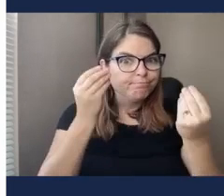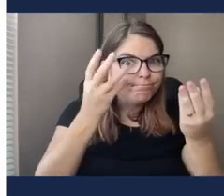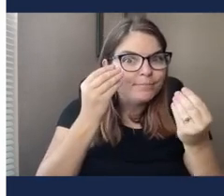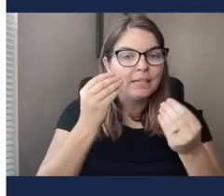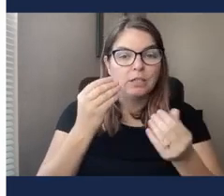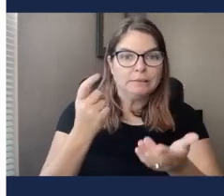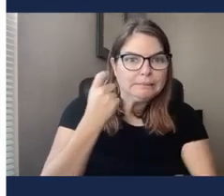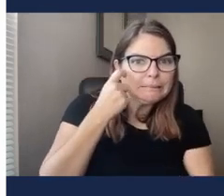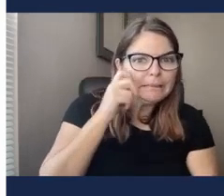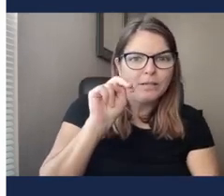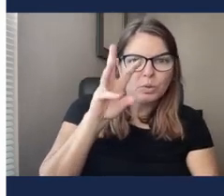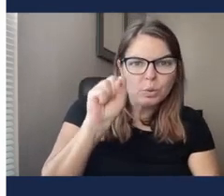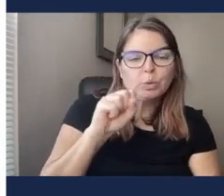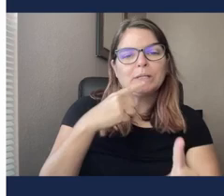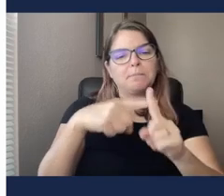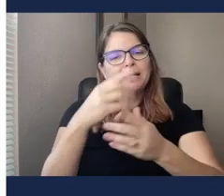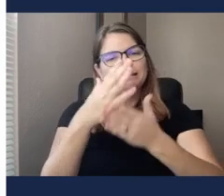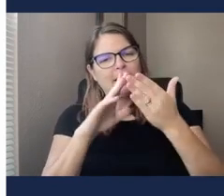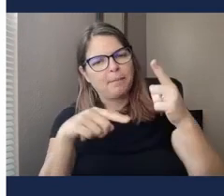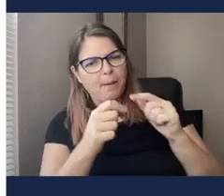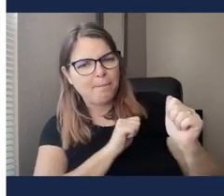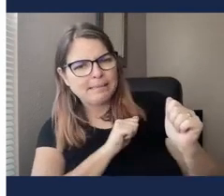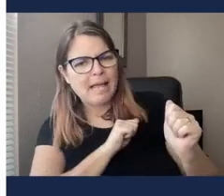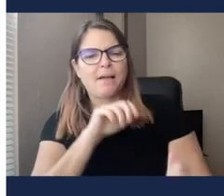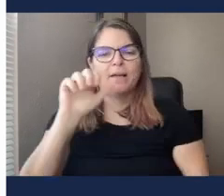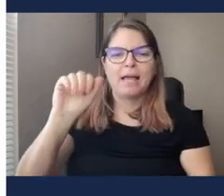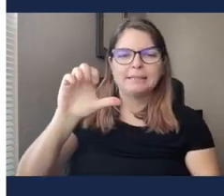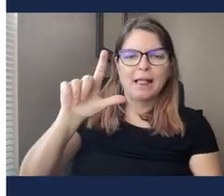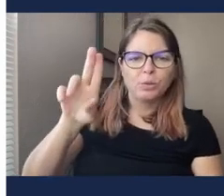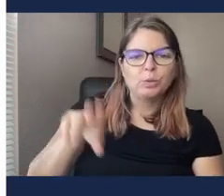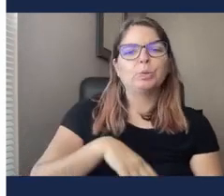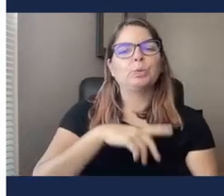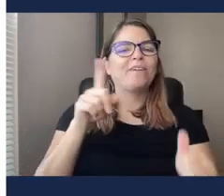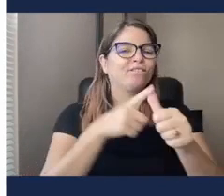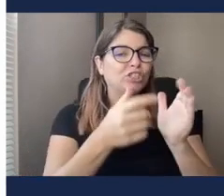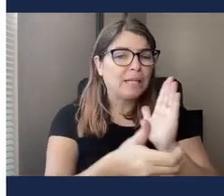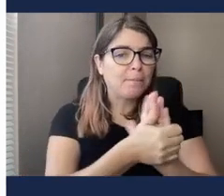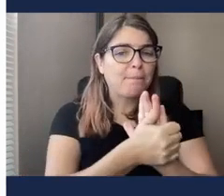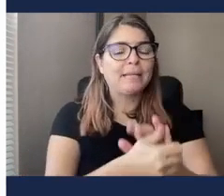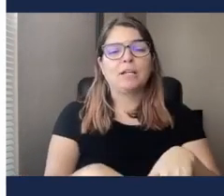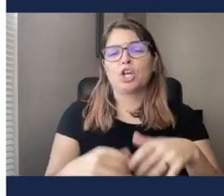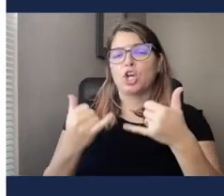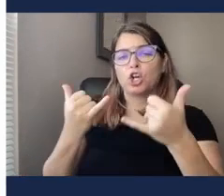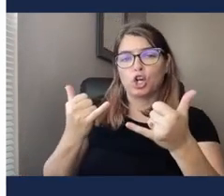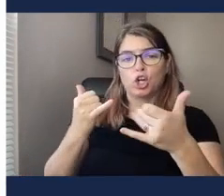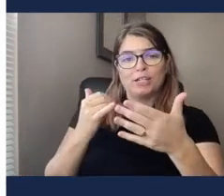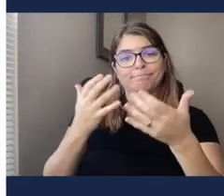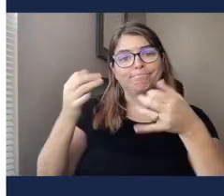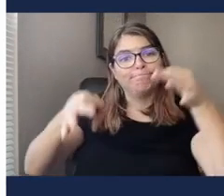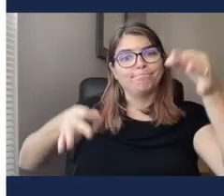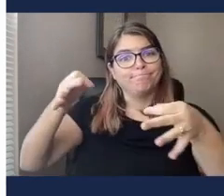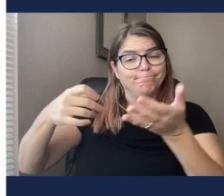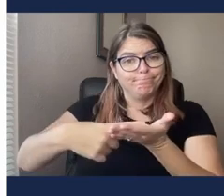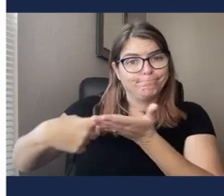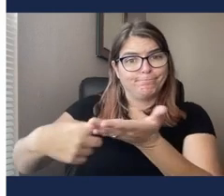a little bit about myself, the ACLU, the First Amendment, a current case that I think is a very important one that's